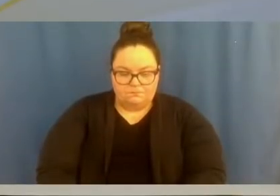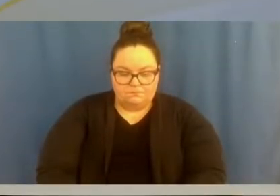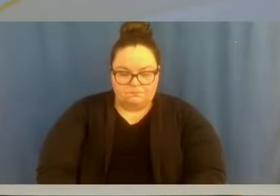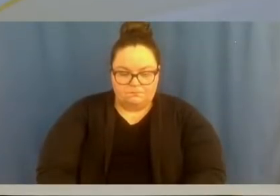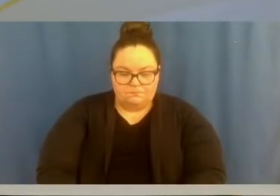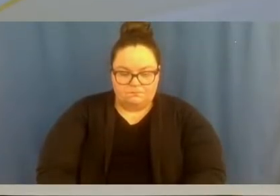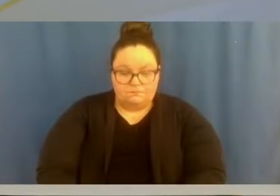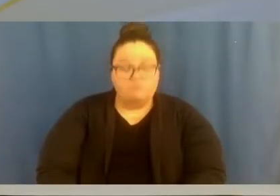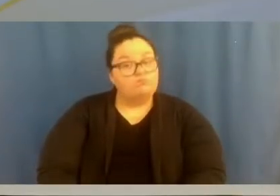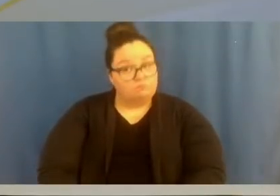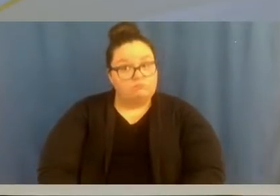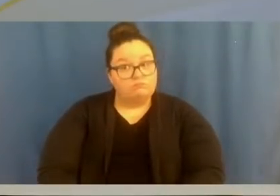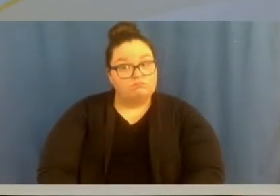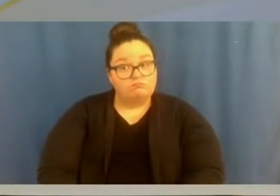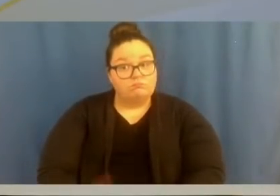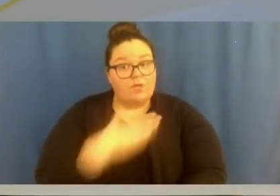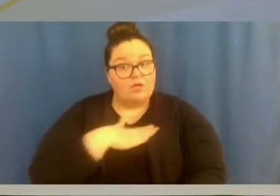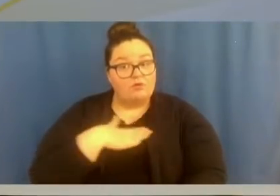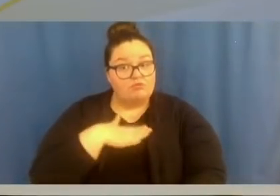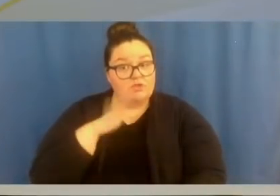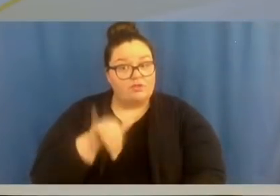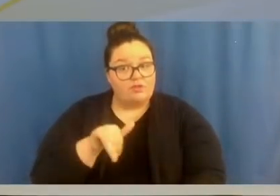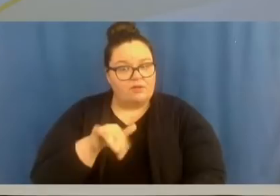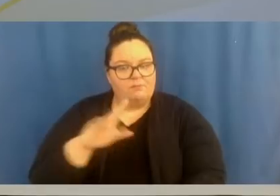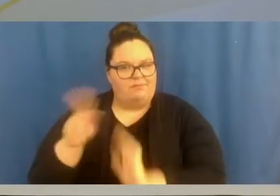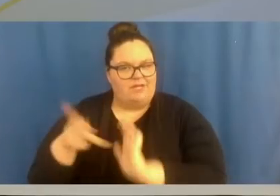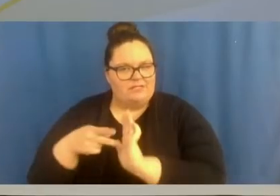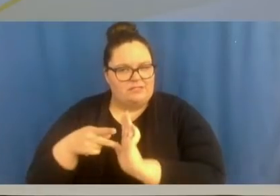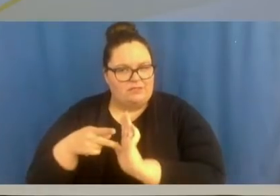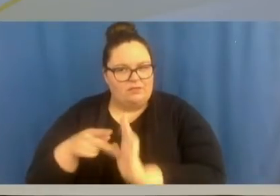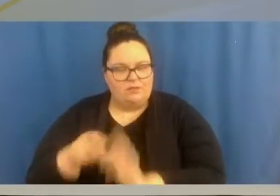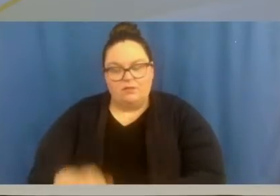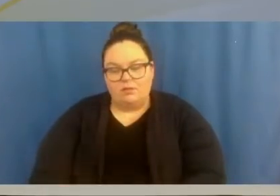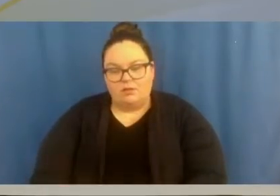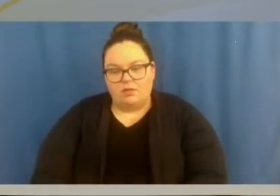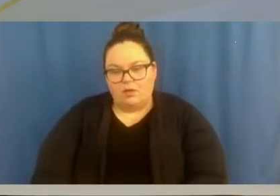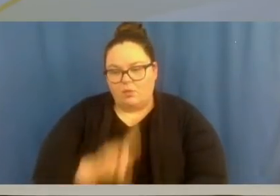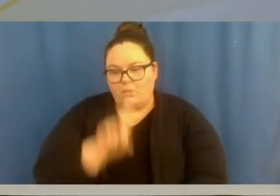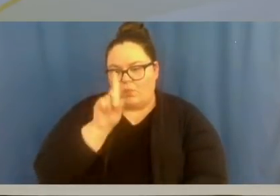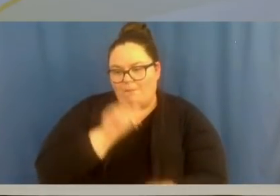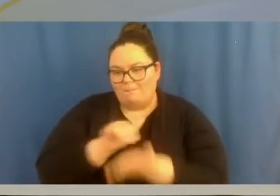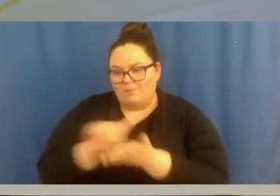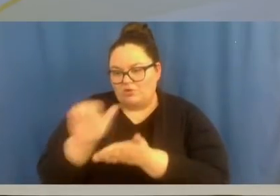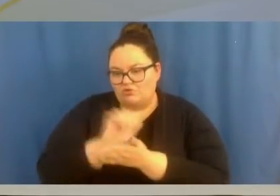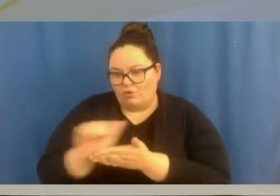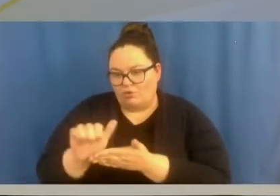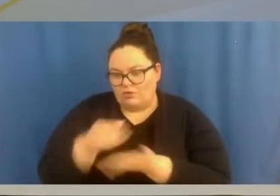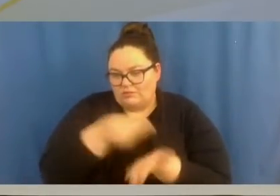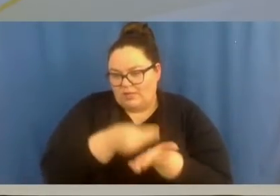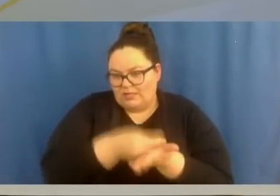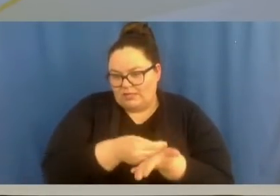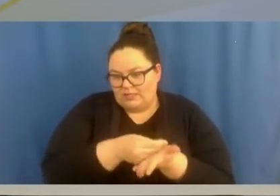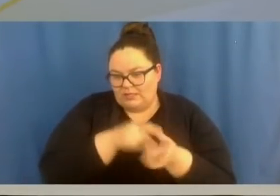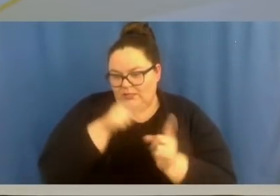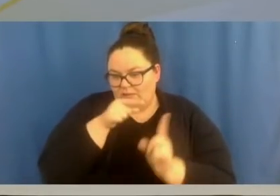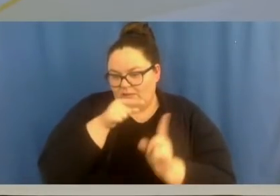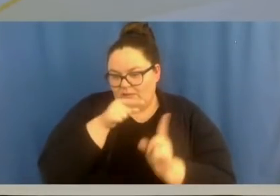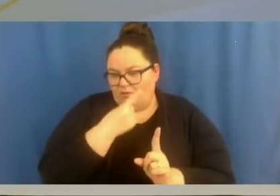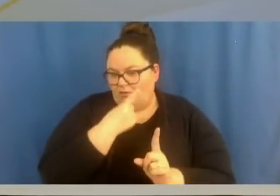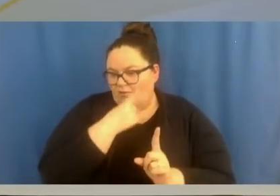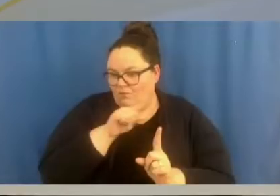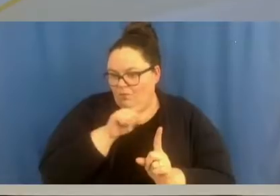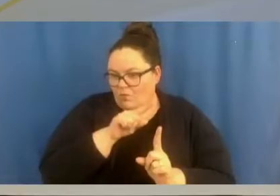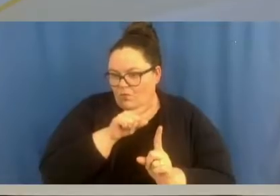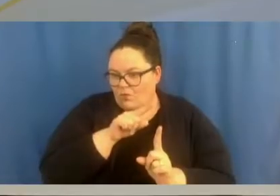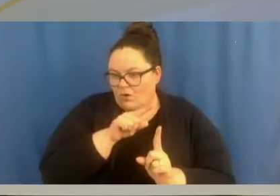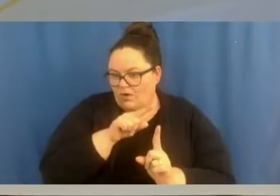Sure. Yeah, that would be great. And I had a question about the $1 million fund as well. It sounds like it's for a similar cohort of